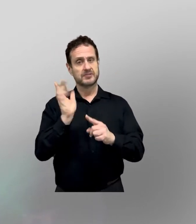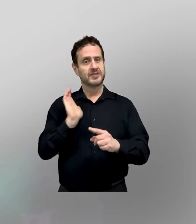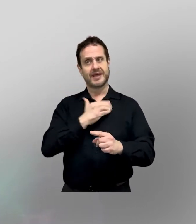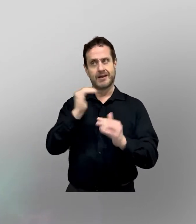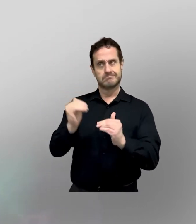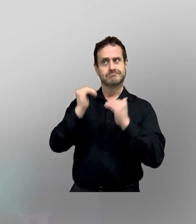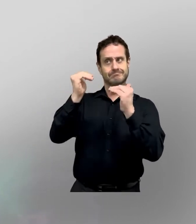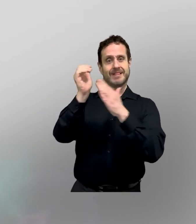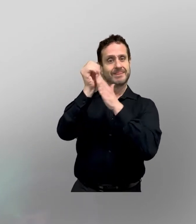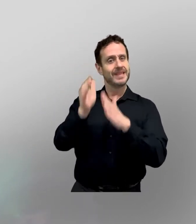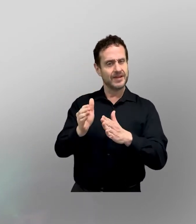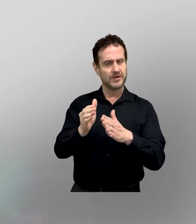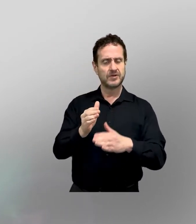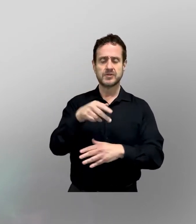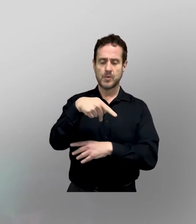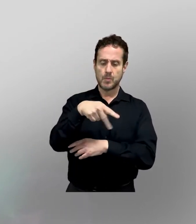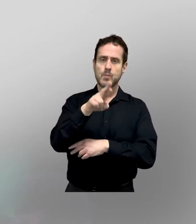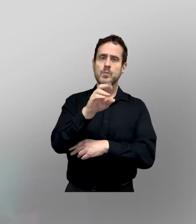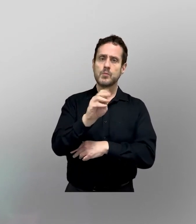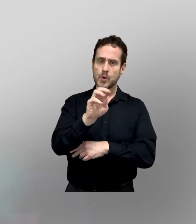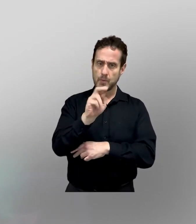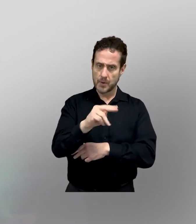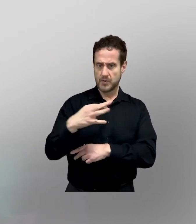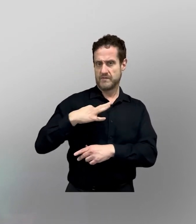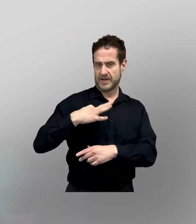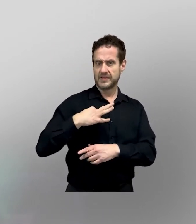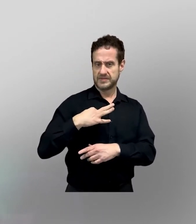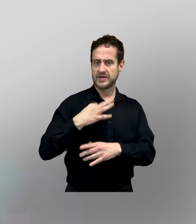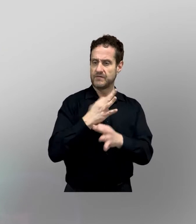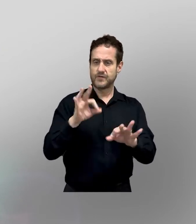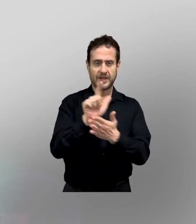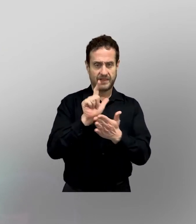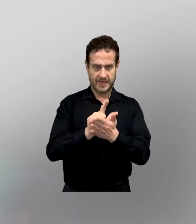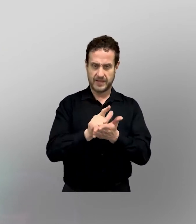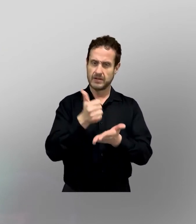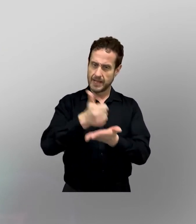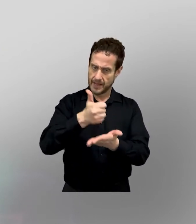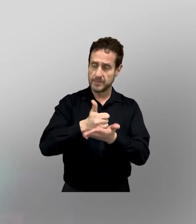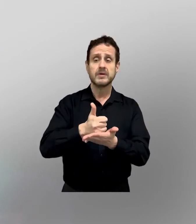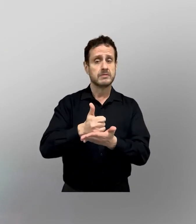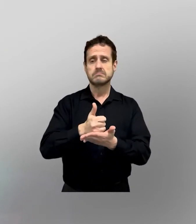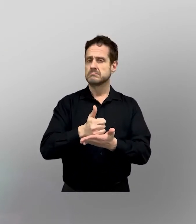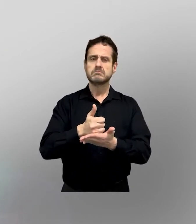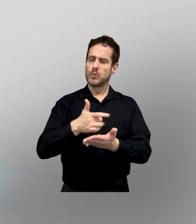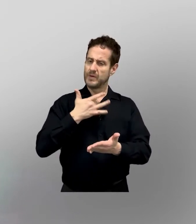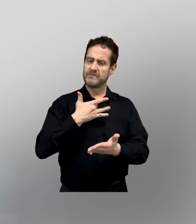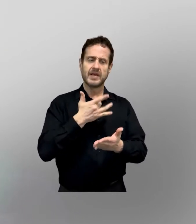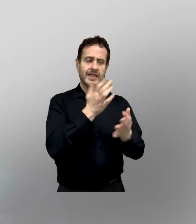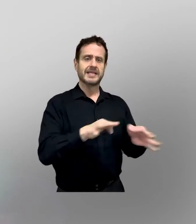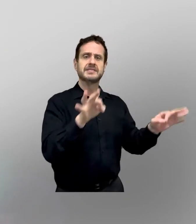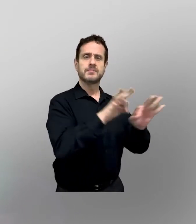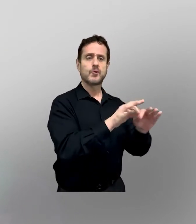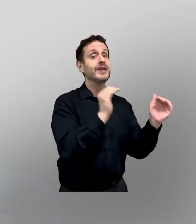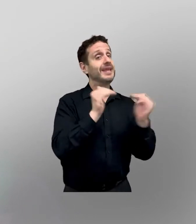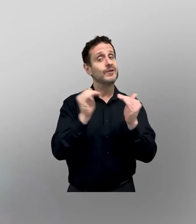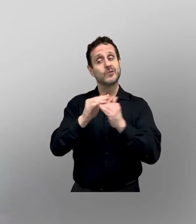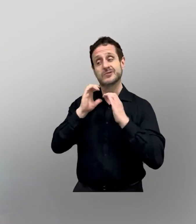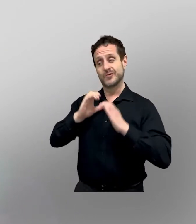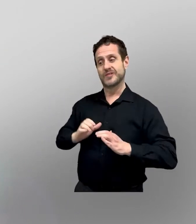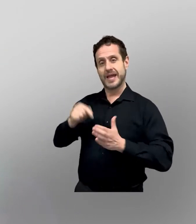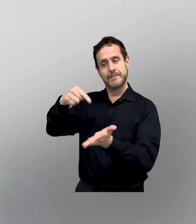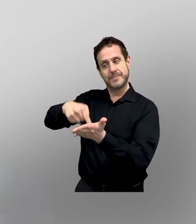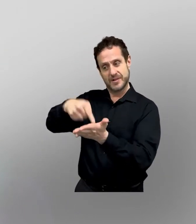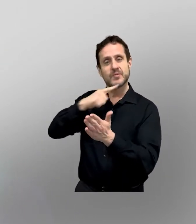see, especially from the leadership, that pro bono work is treated with the same utmost importance